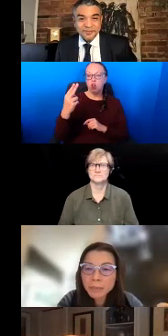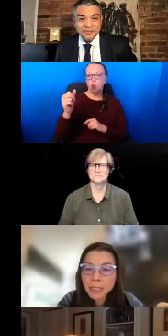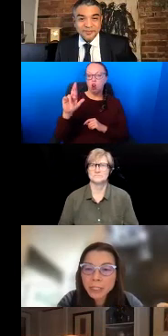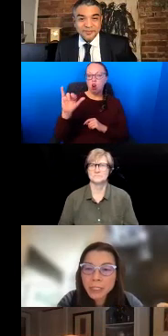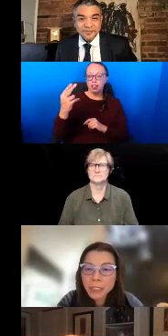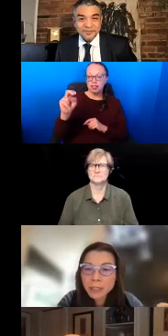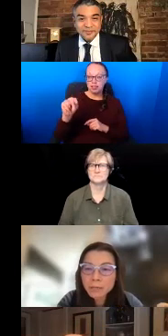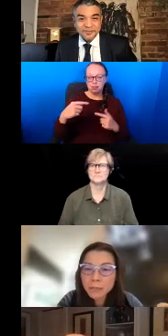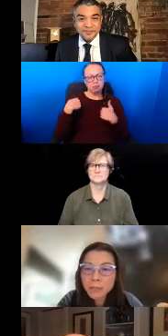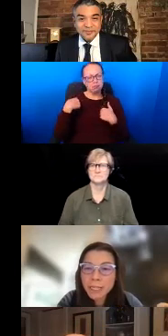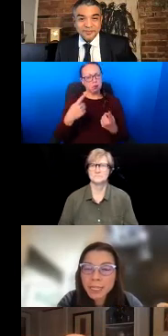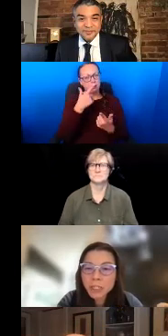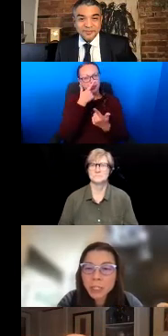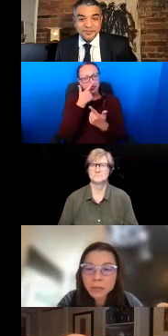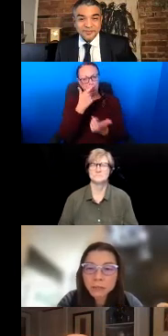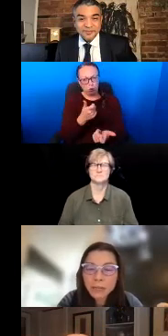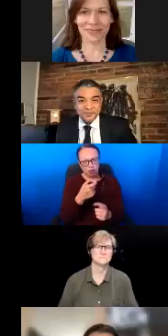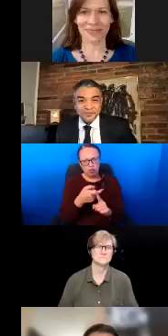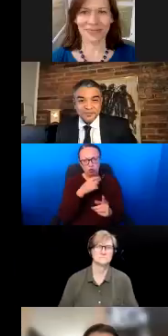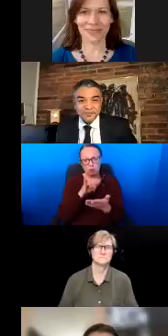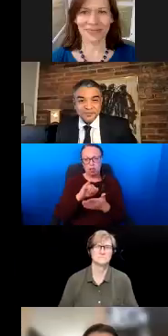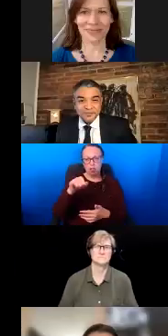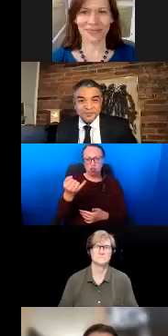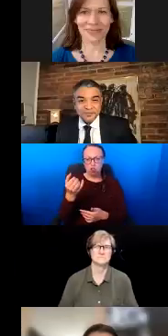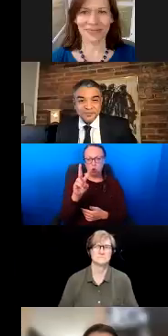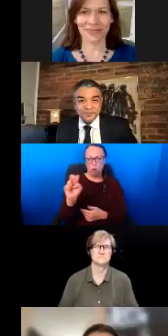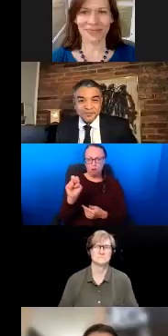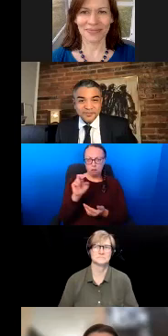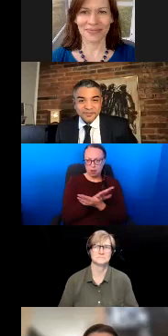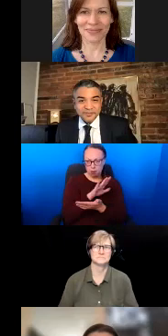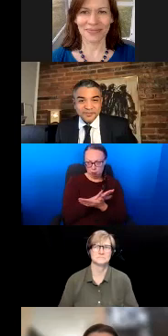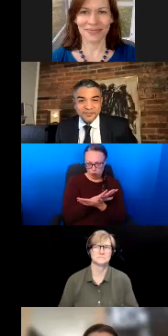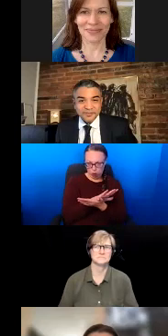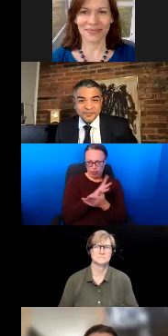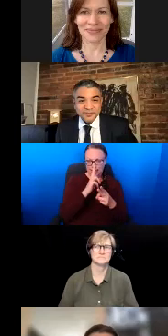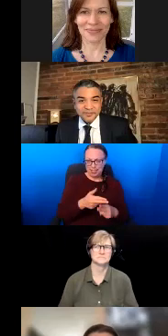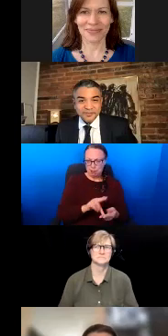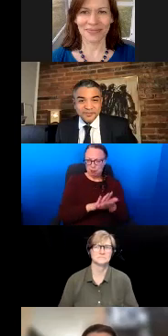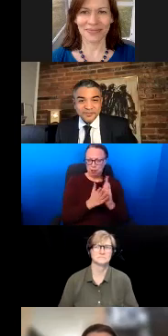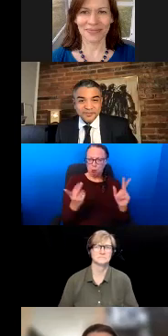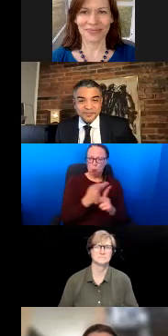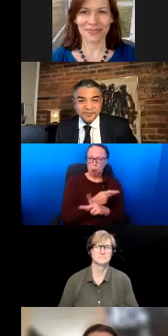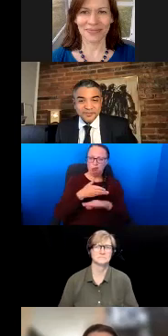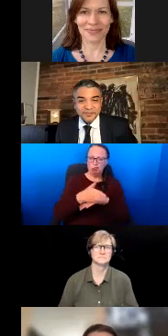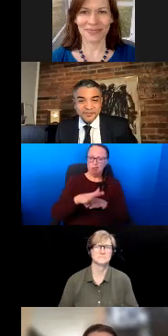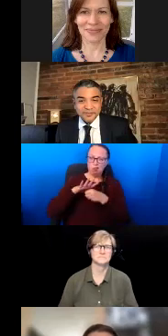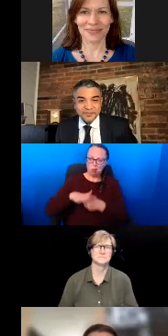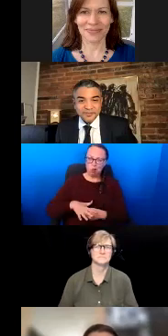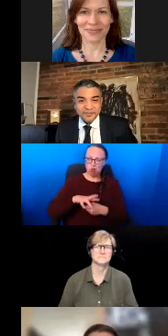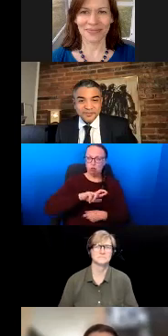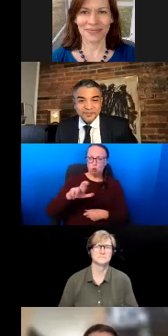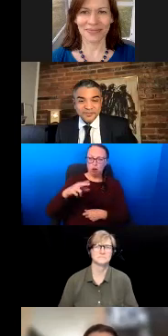I've always been interested from that Jove paper that naming got worse after suppression of right